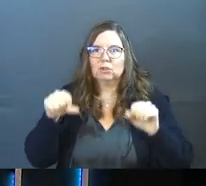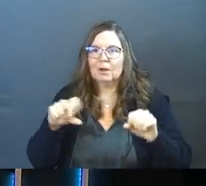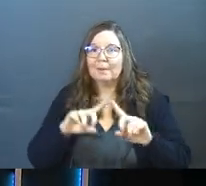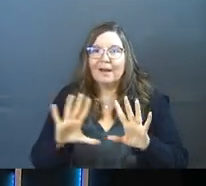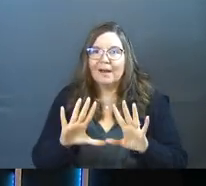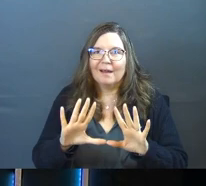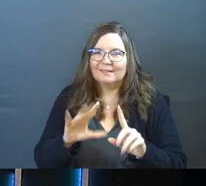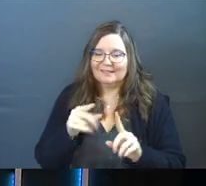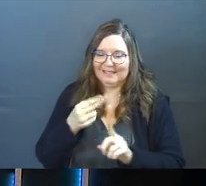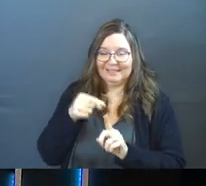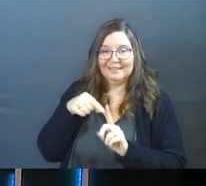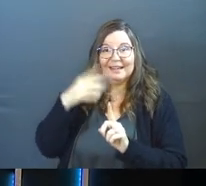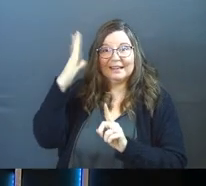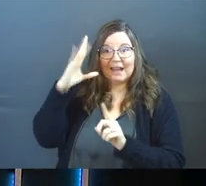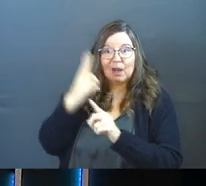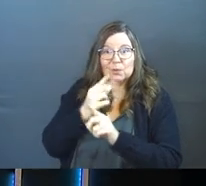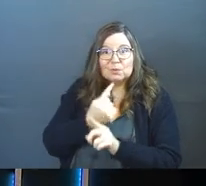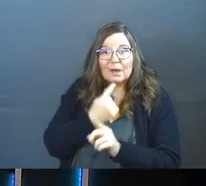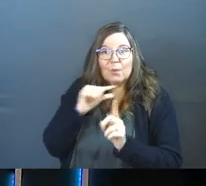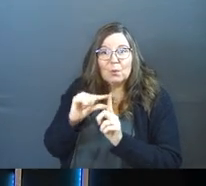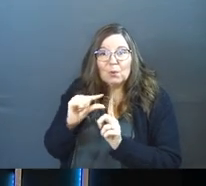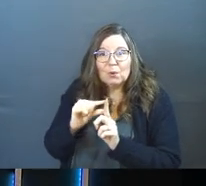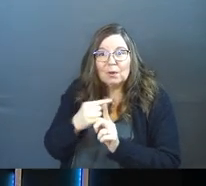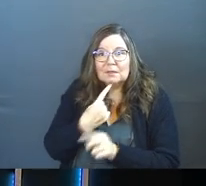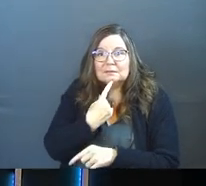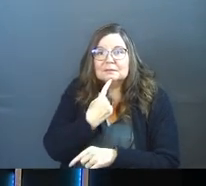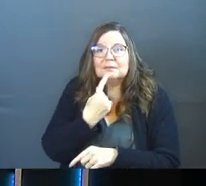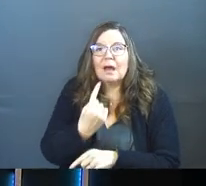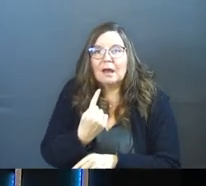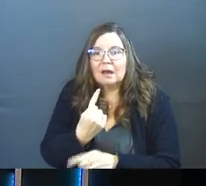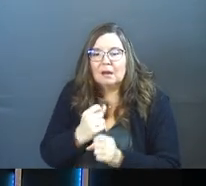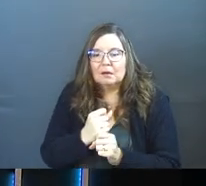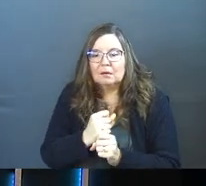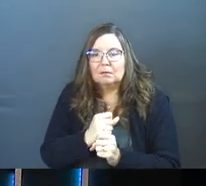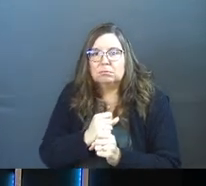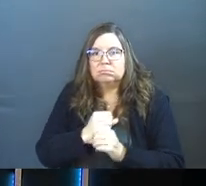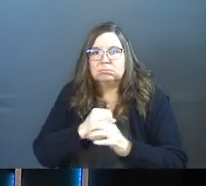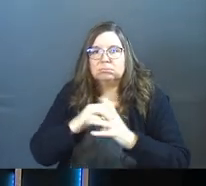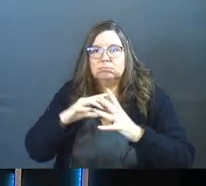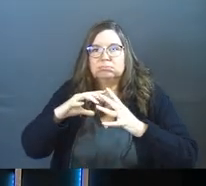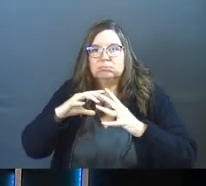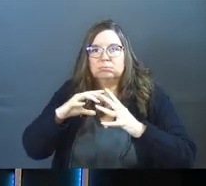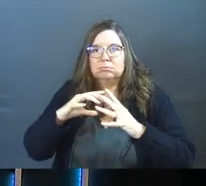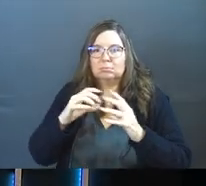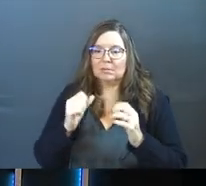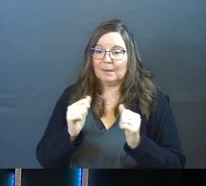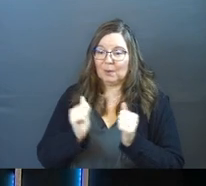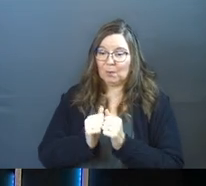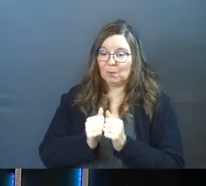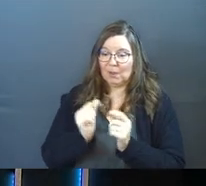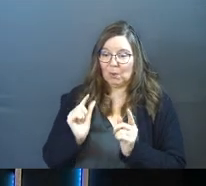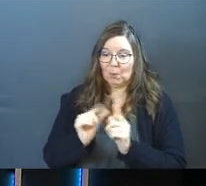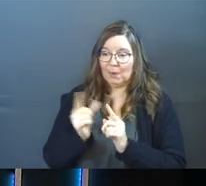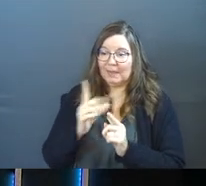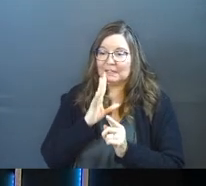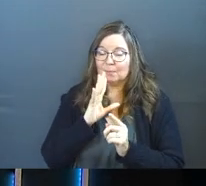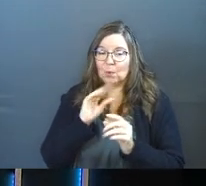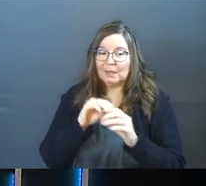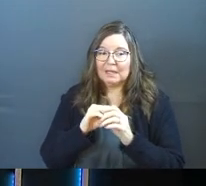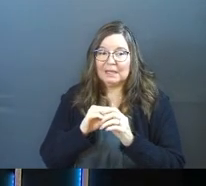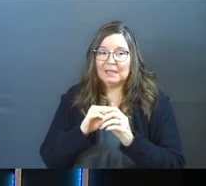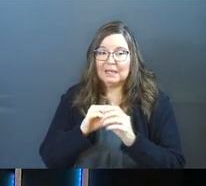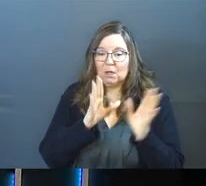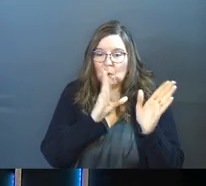but it was a word that spoke everything that we know into being. And then not just even into being, but it's with a word that he spoke it